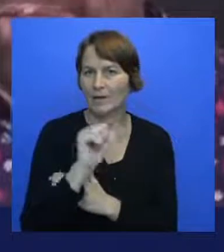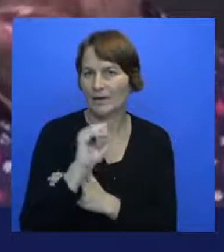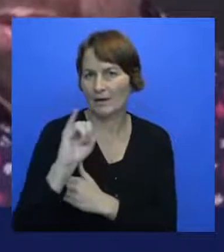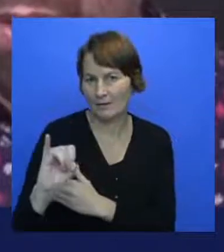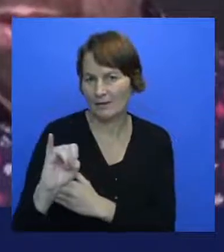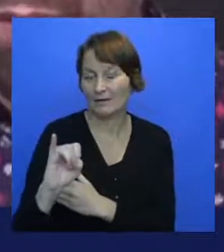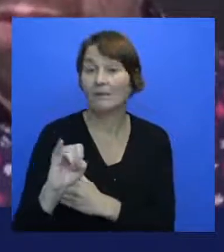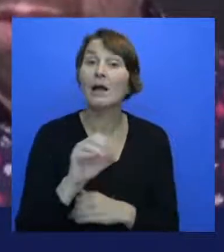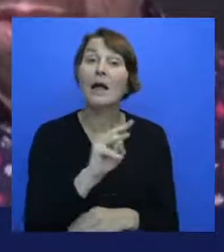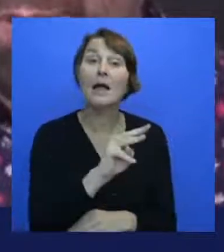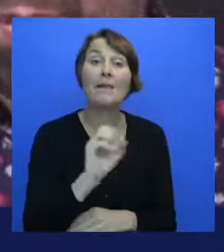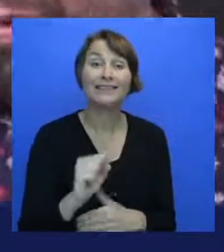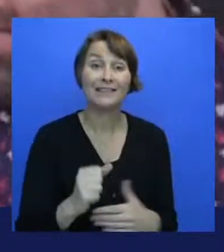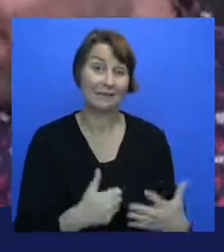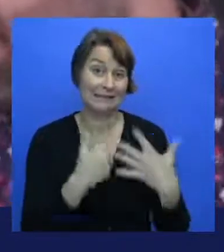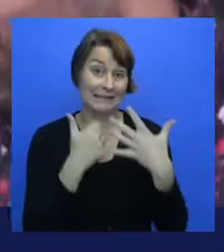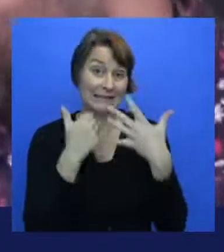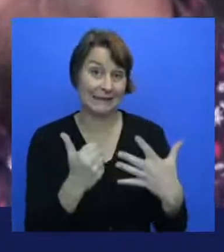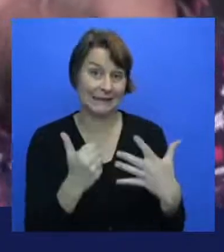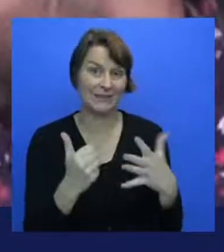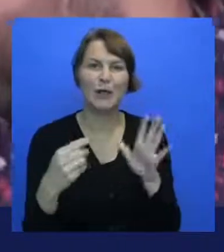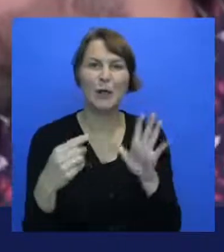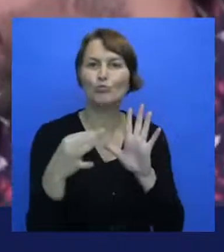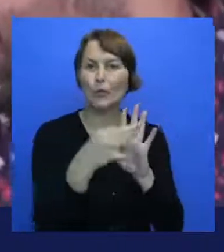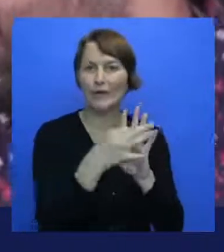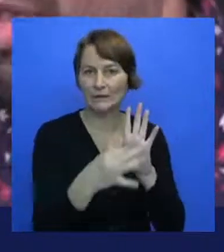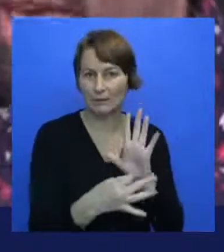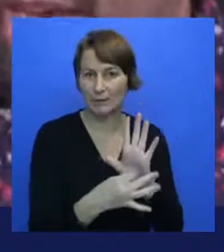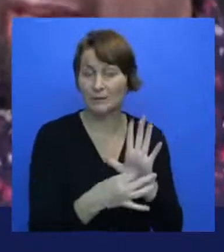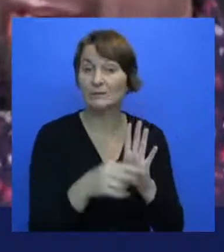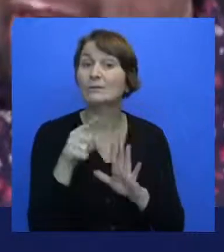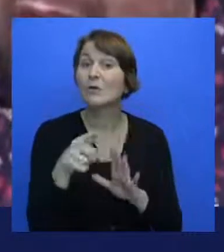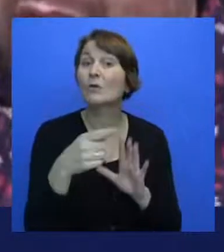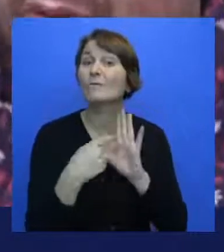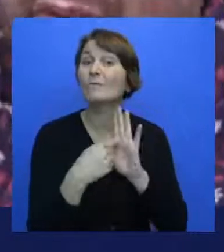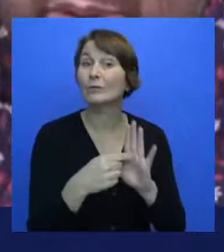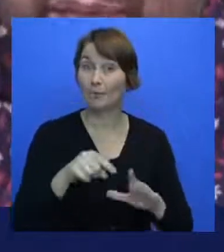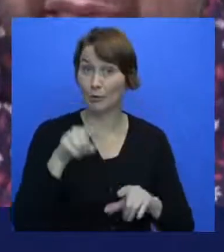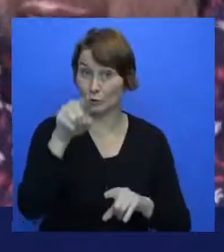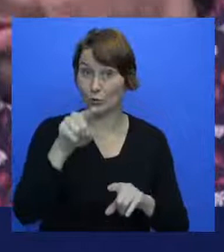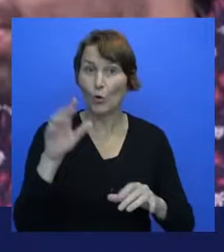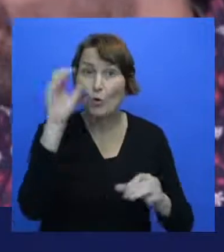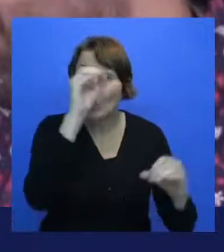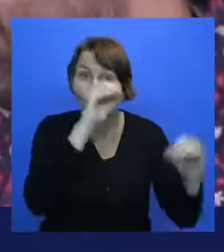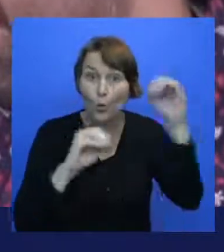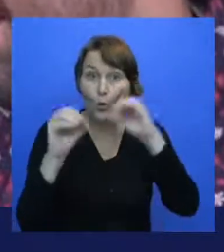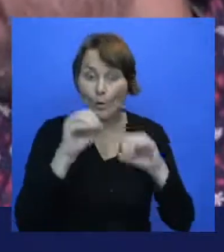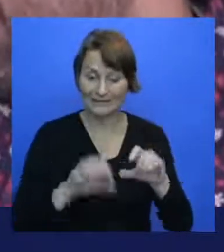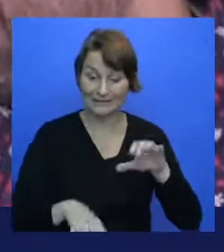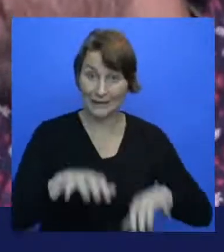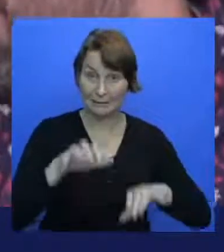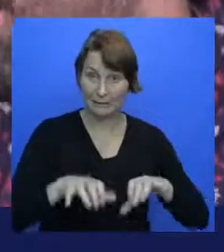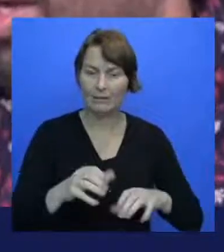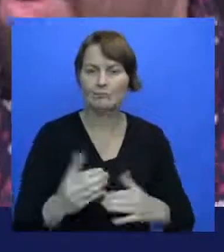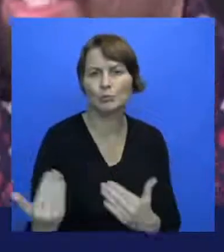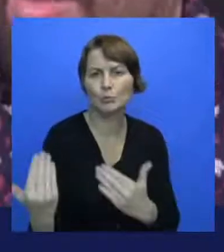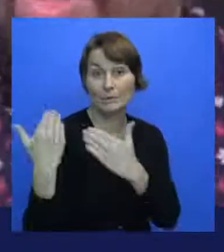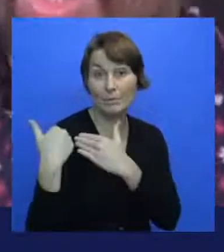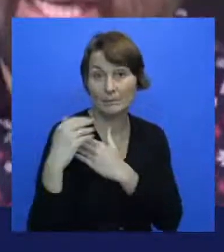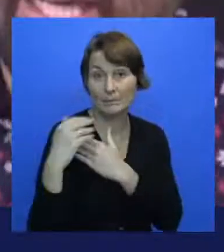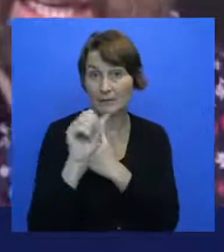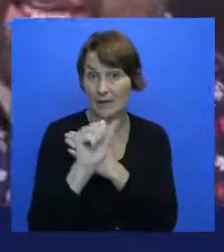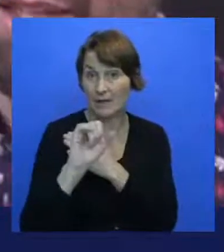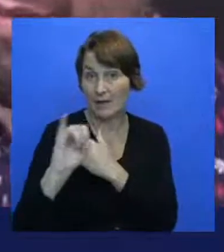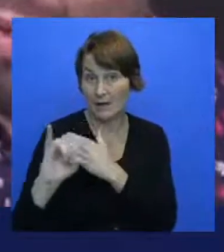specific principles. So, for example, if you type in responsible AI, you Google with Bing responsible AI Microsoft, right?